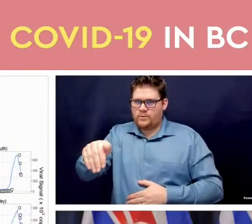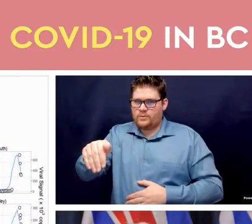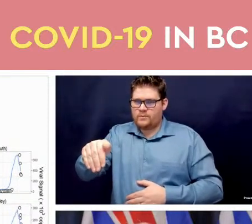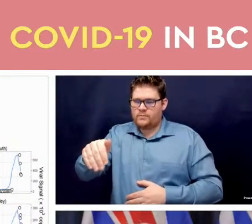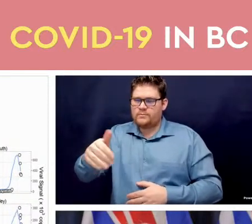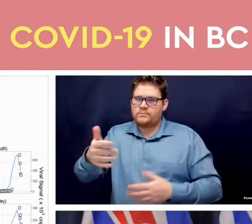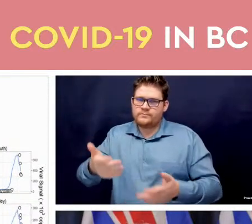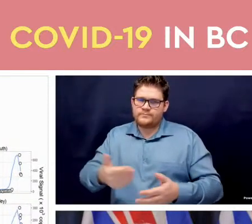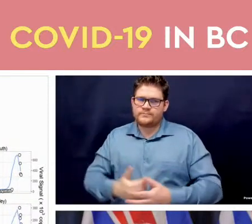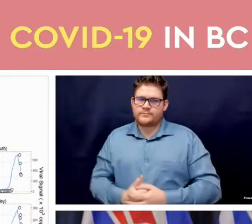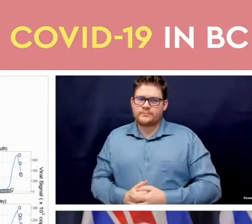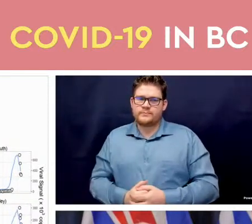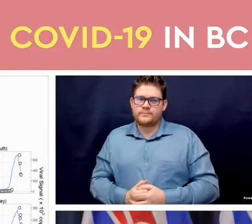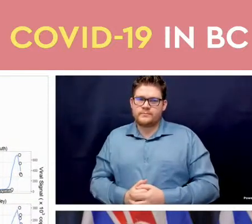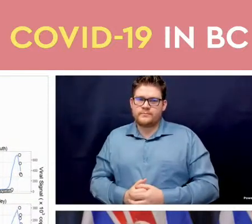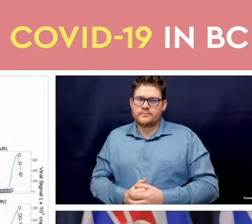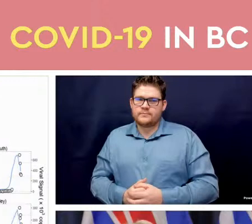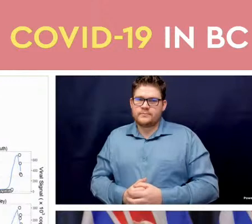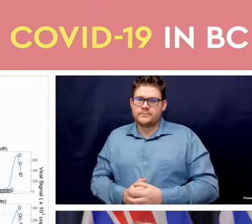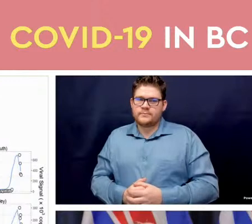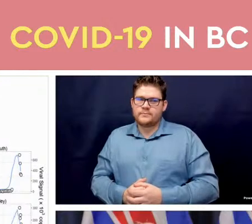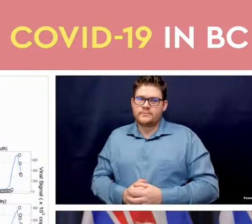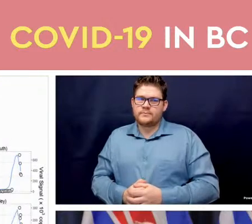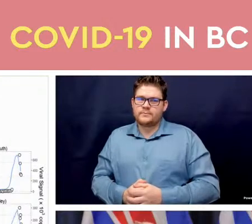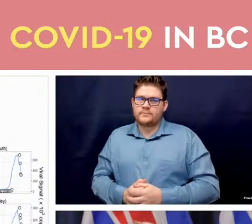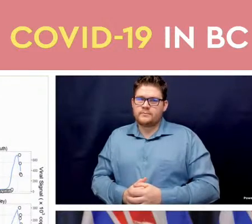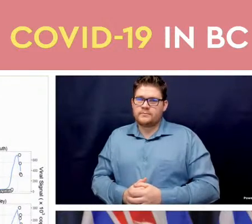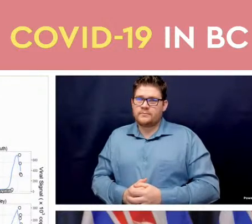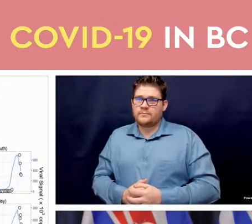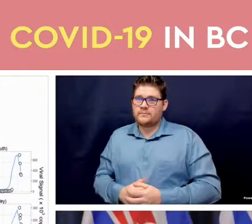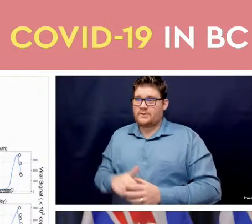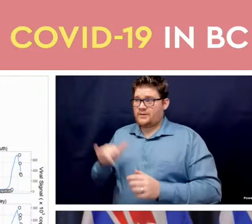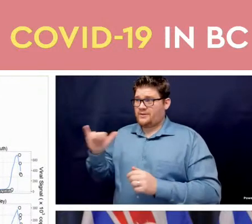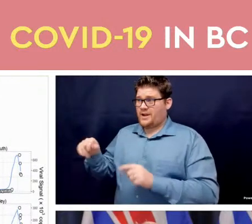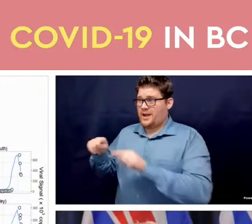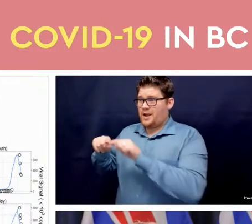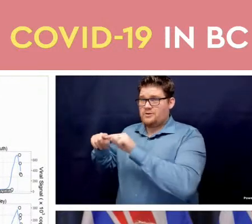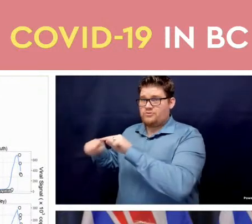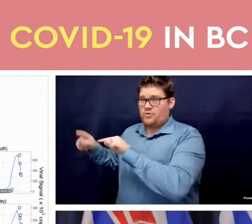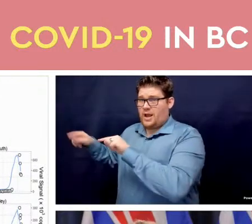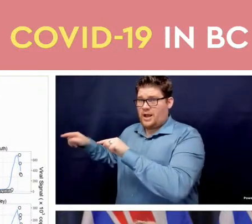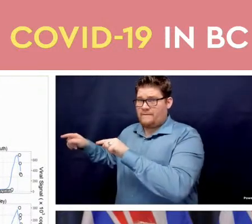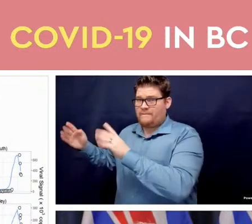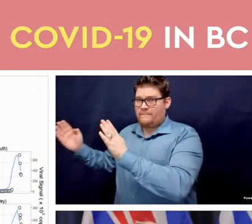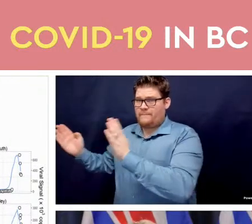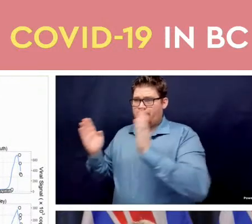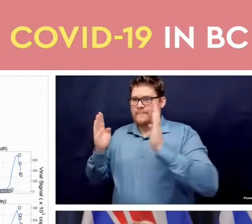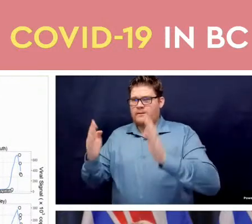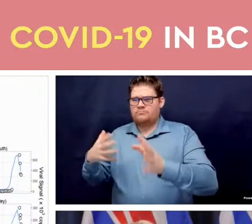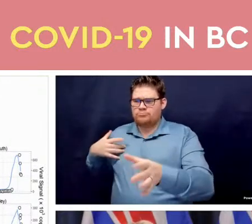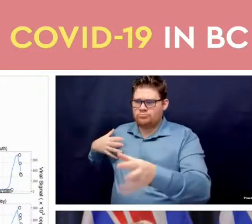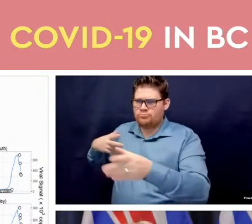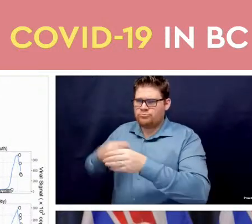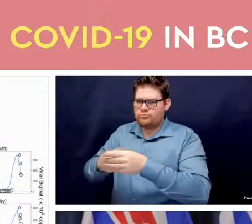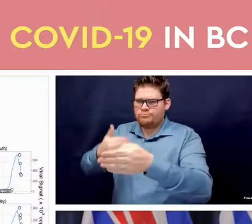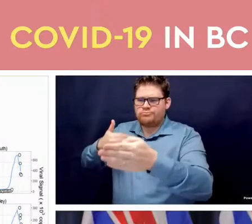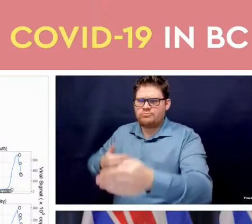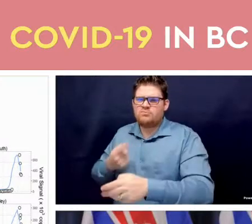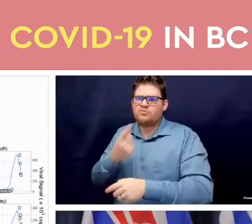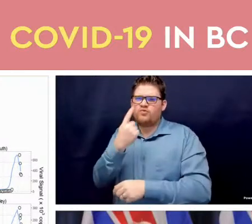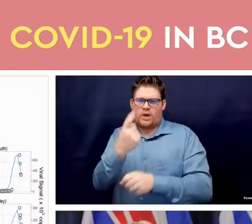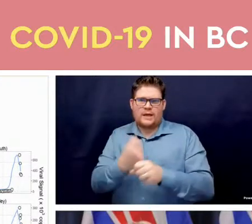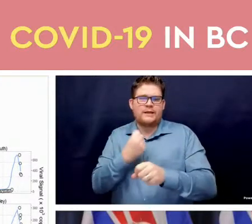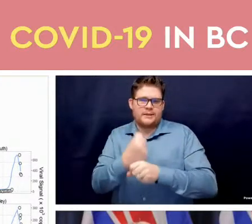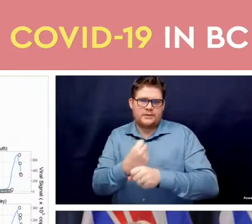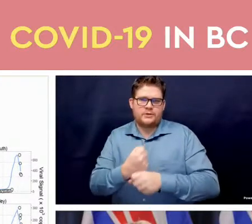Fraser in the summer, for example, but on that downward trajectory. So this gives us more confidence that we are, at